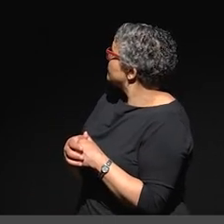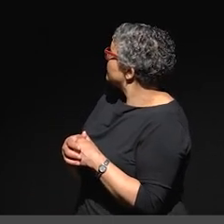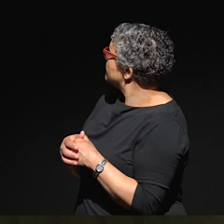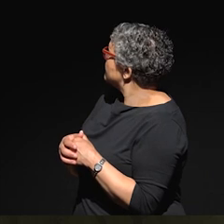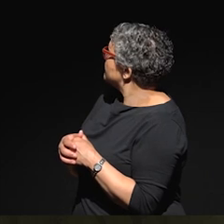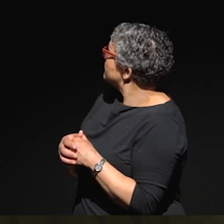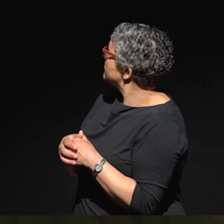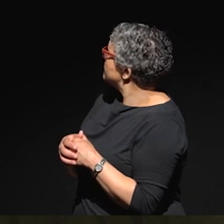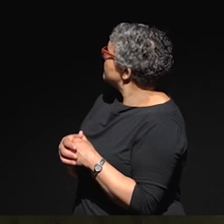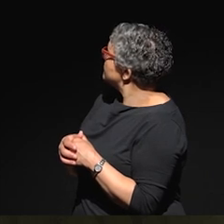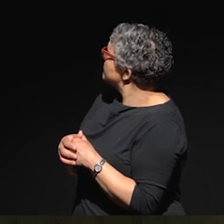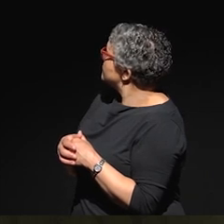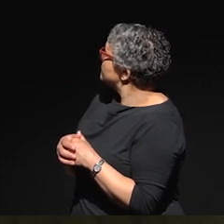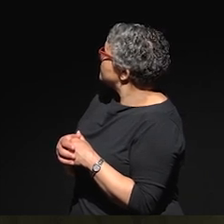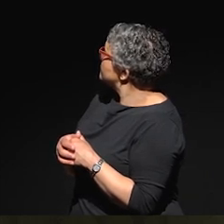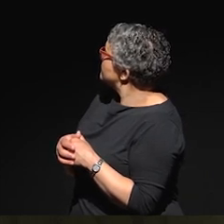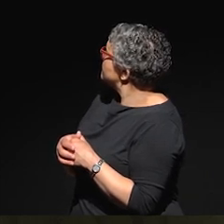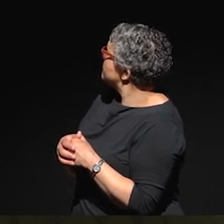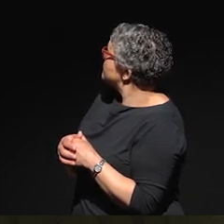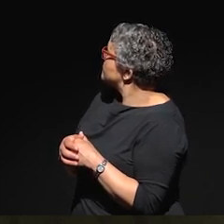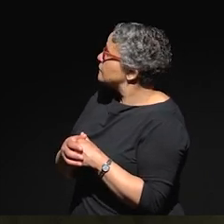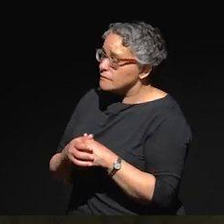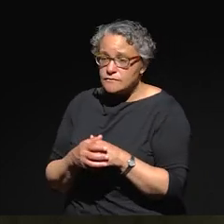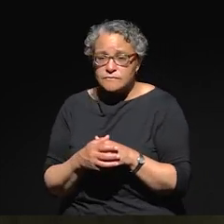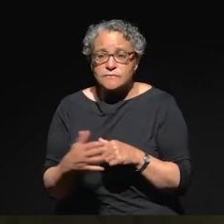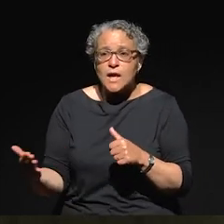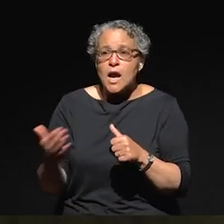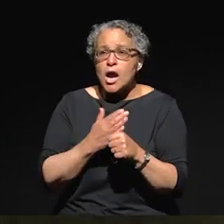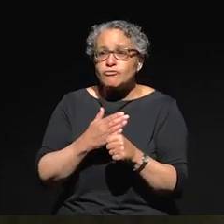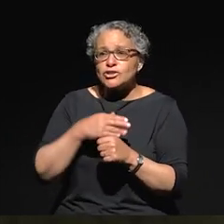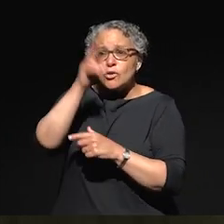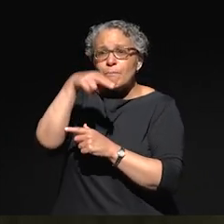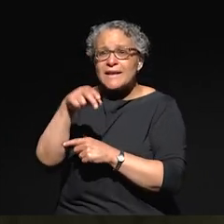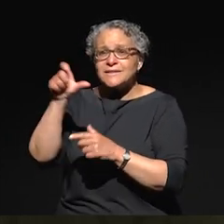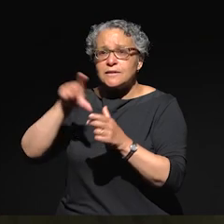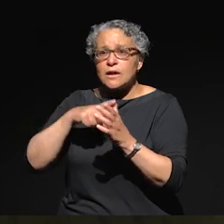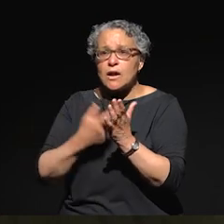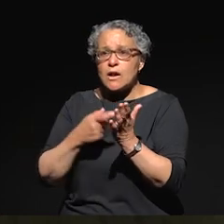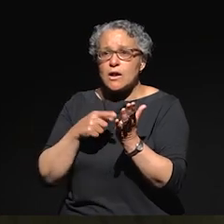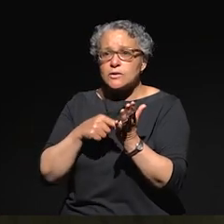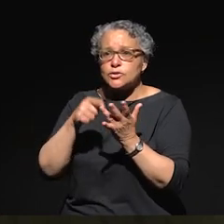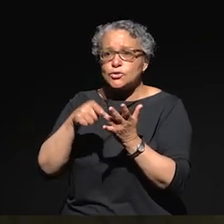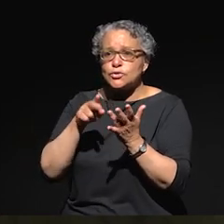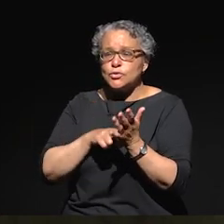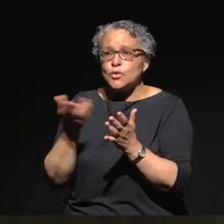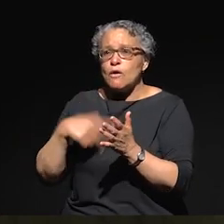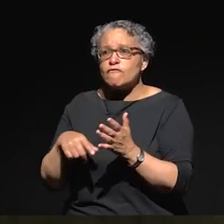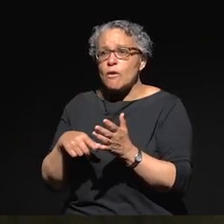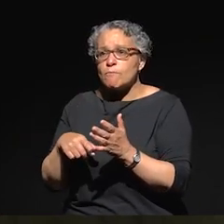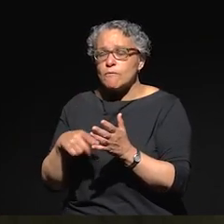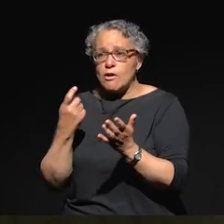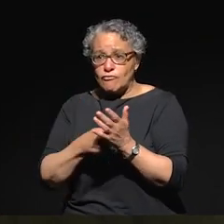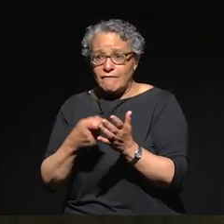tapestry. Then the original painted cartoon by Raphael and possibly his workshop to an